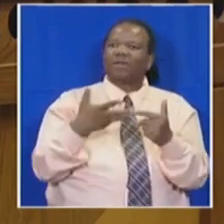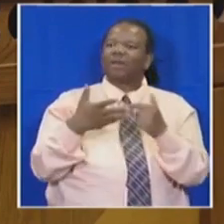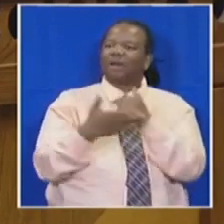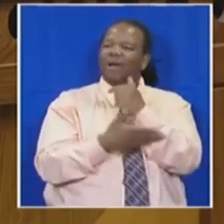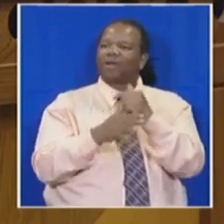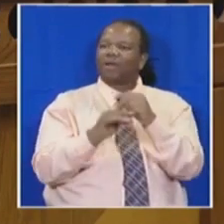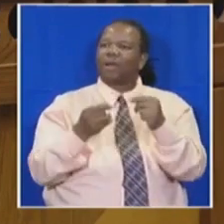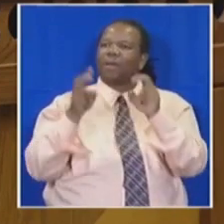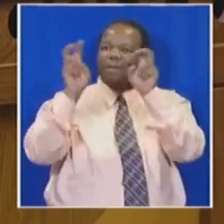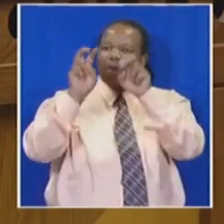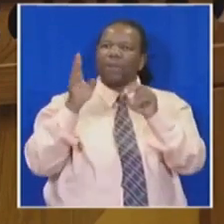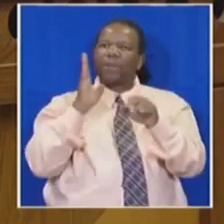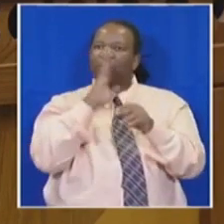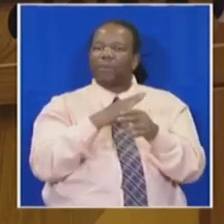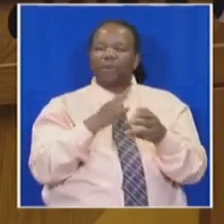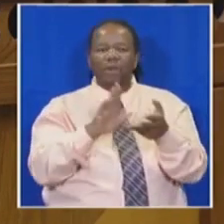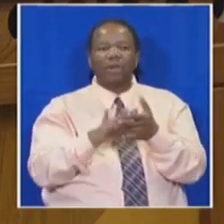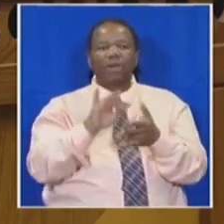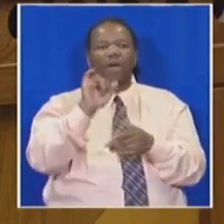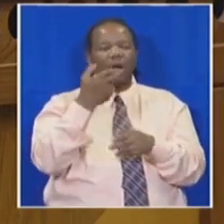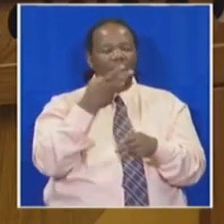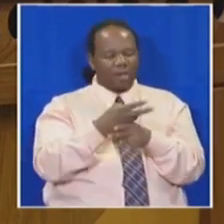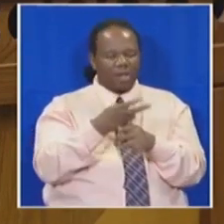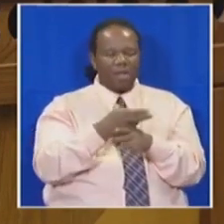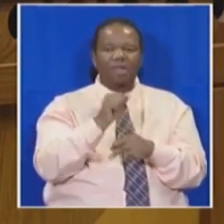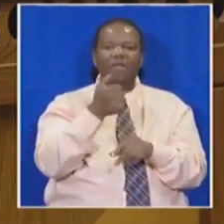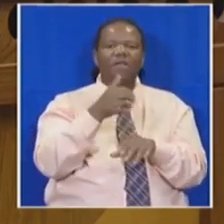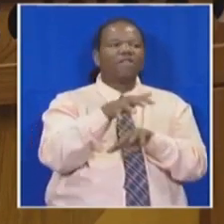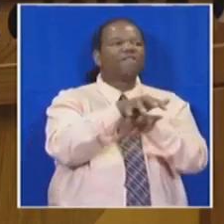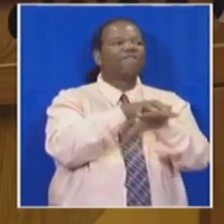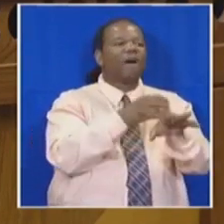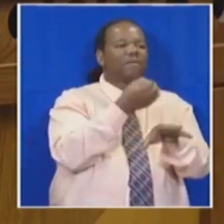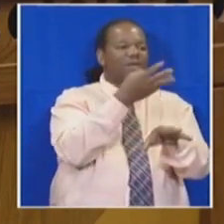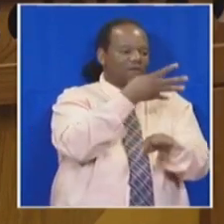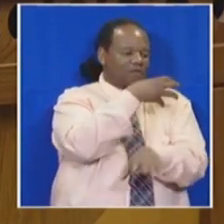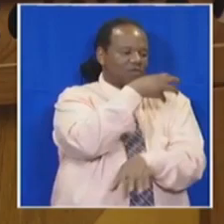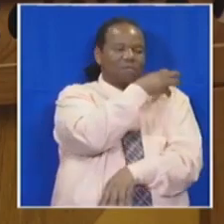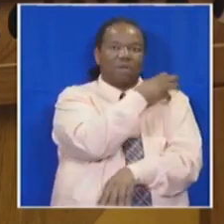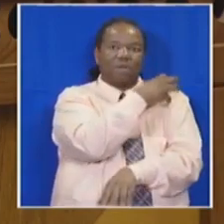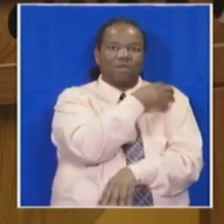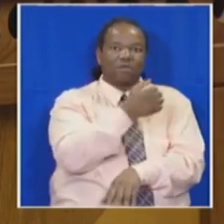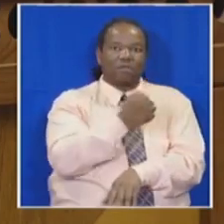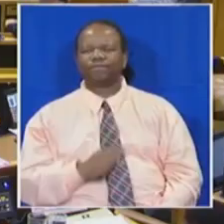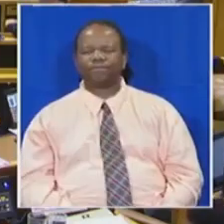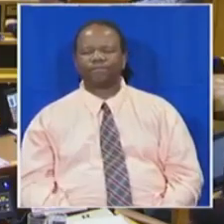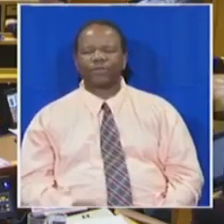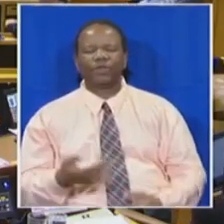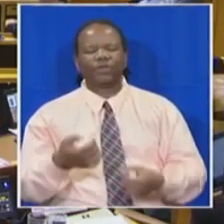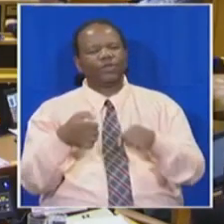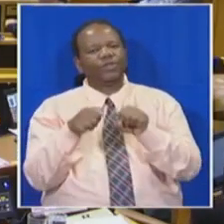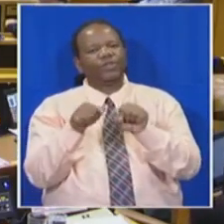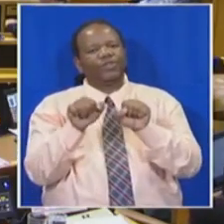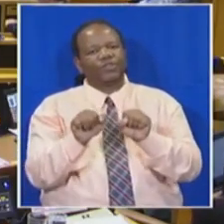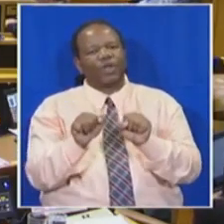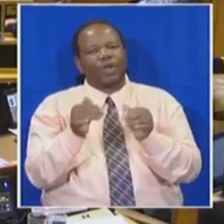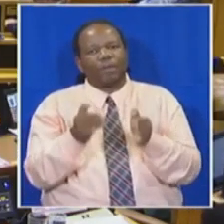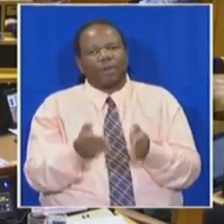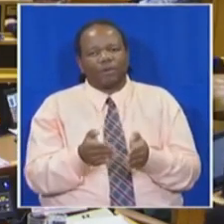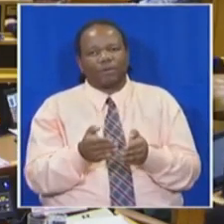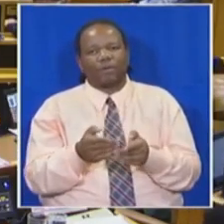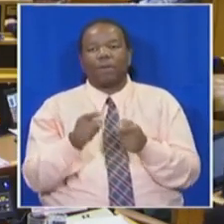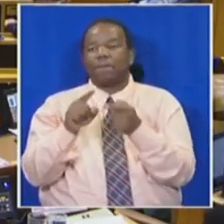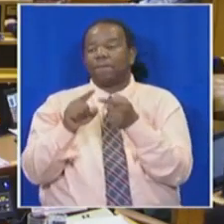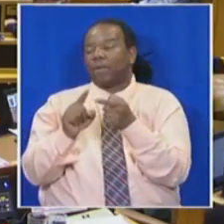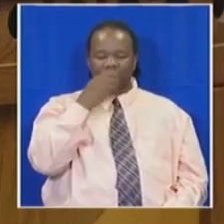is code for giving farms to ANC ministers and cronies, not for creating black agricultural entrepreneurs. Black